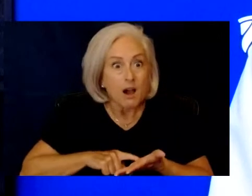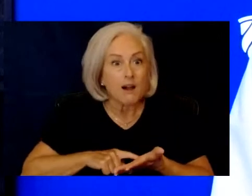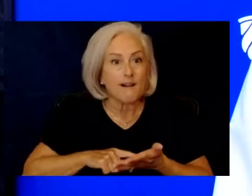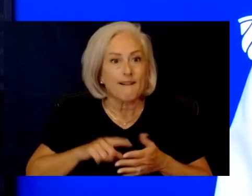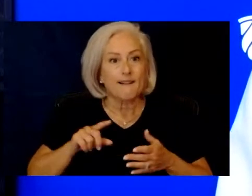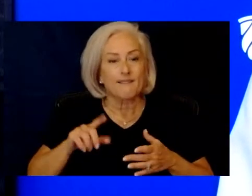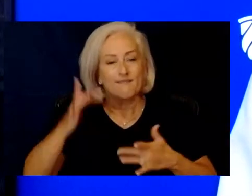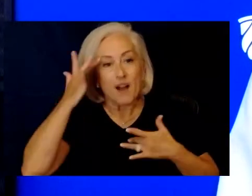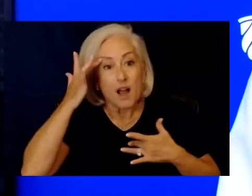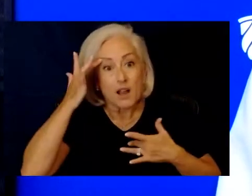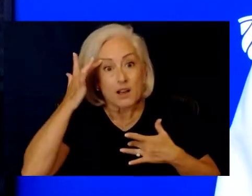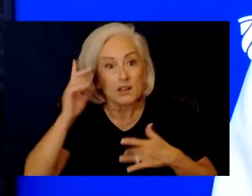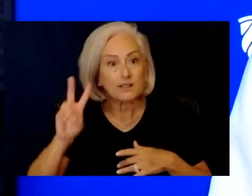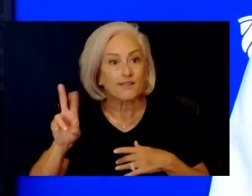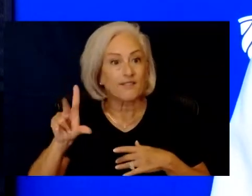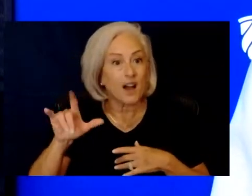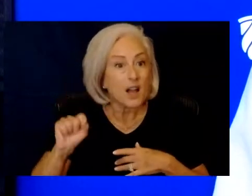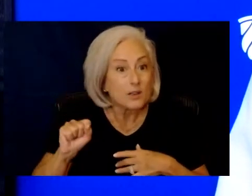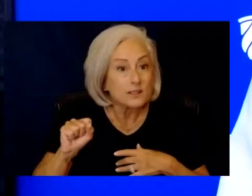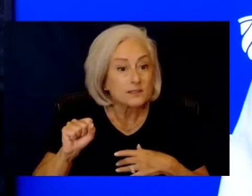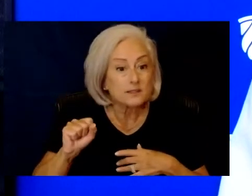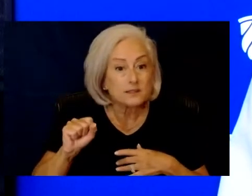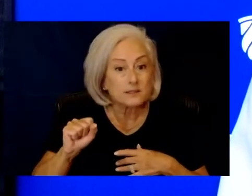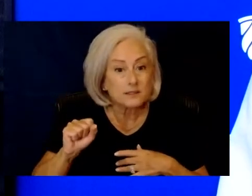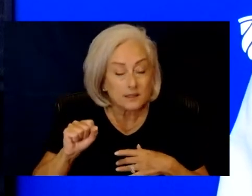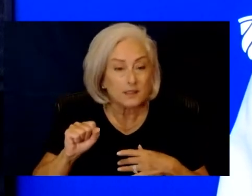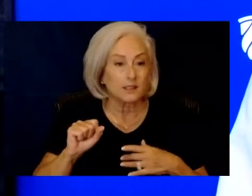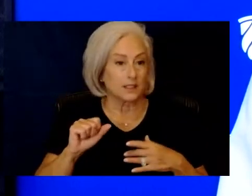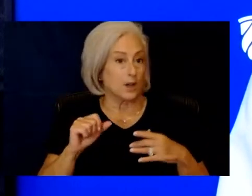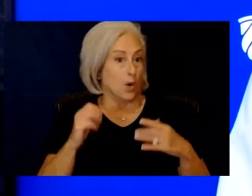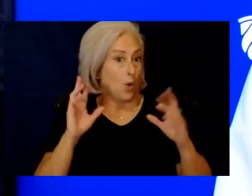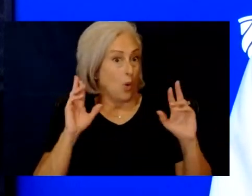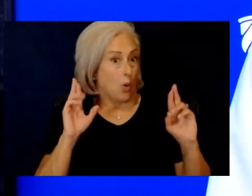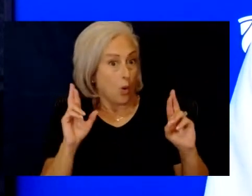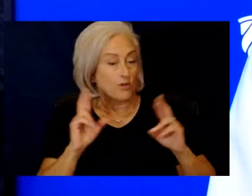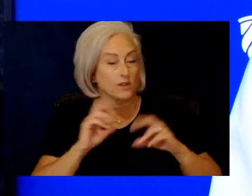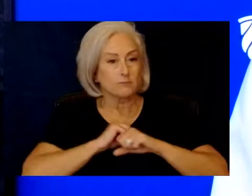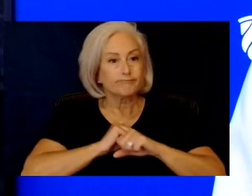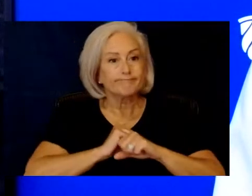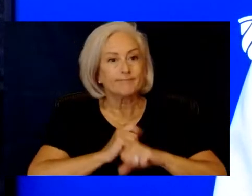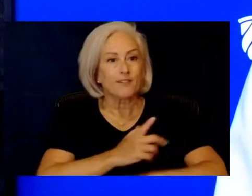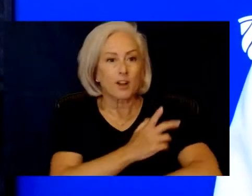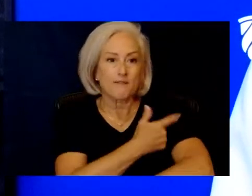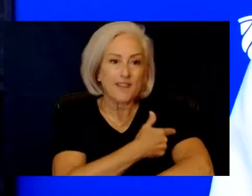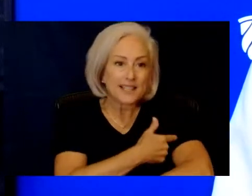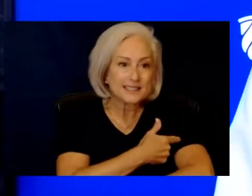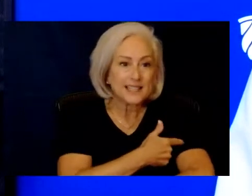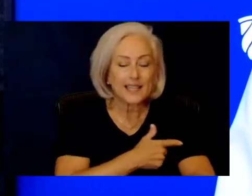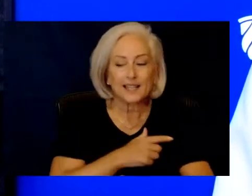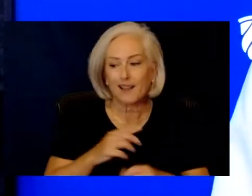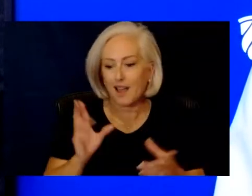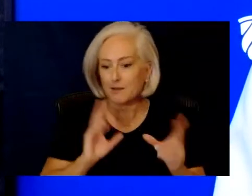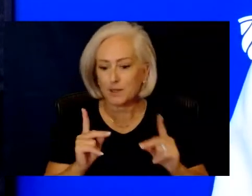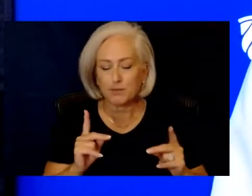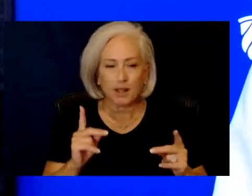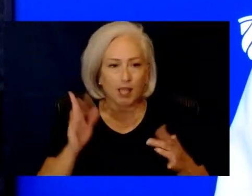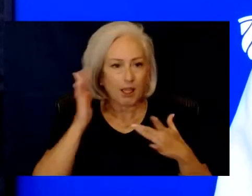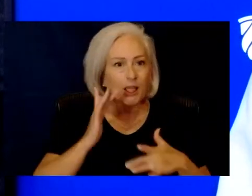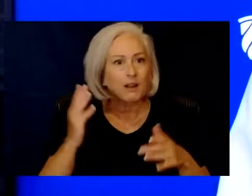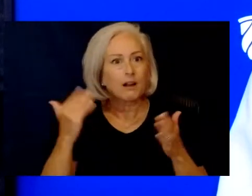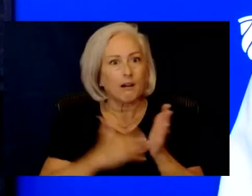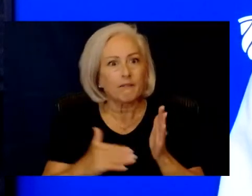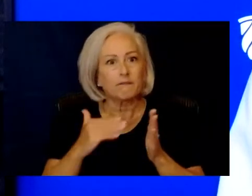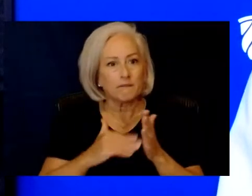hopefully safest by the vaccine, but also we know that people have been infected, reinfected, and reinfected more. And so what that is